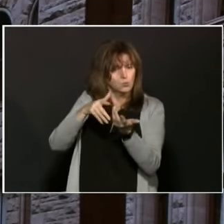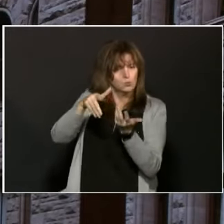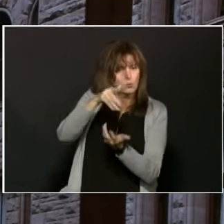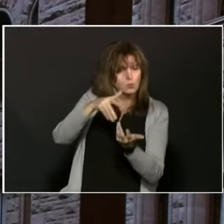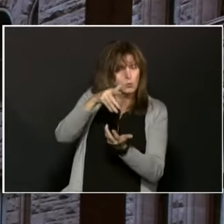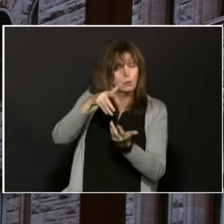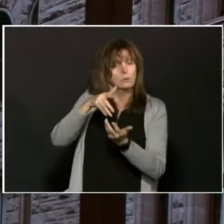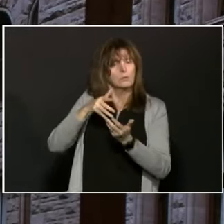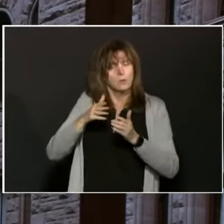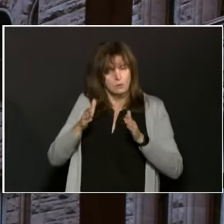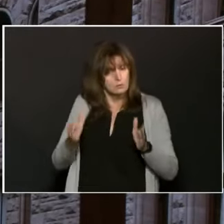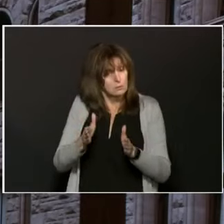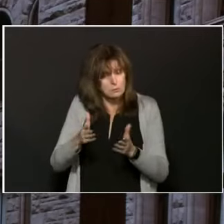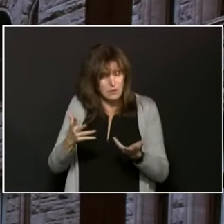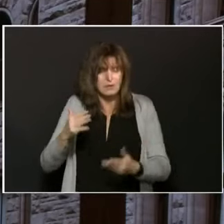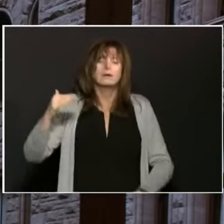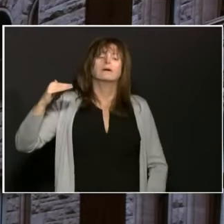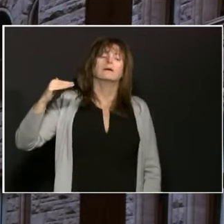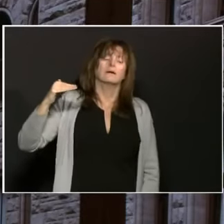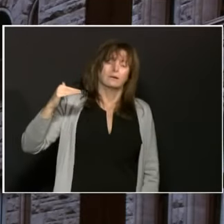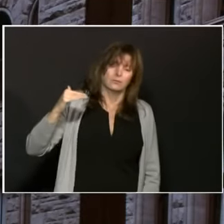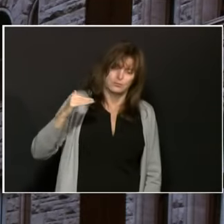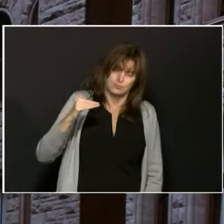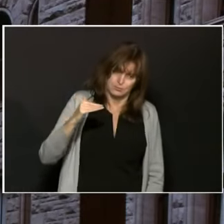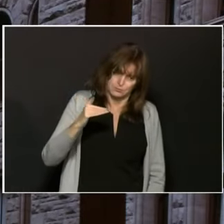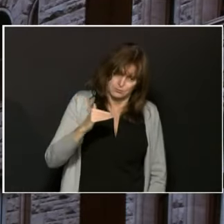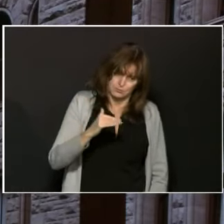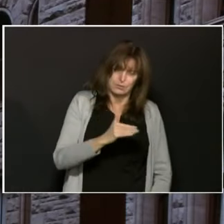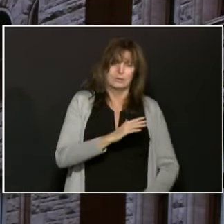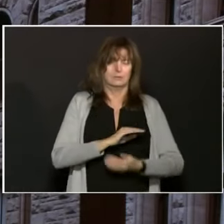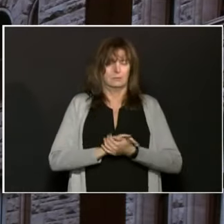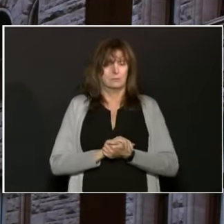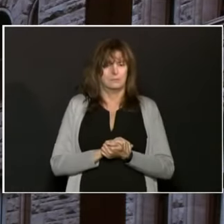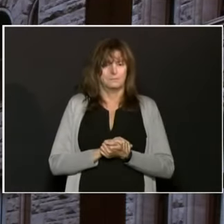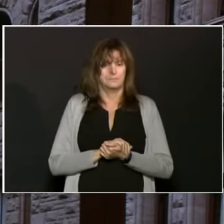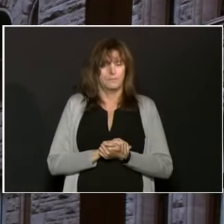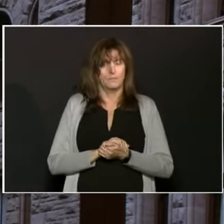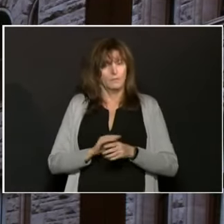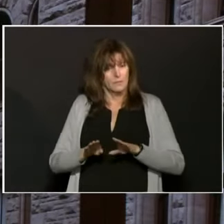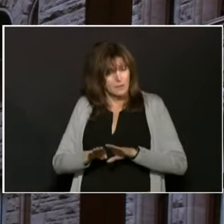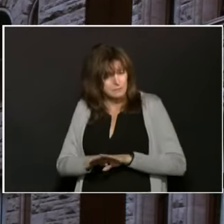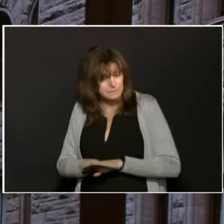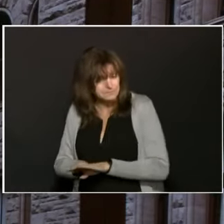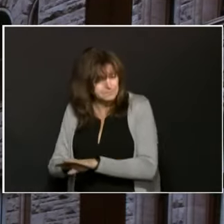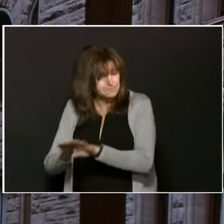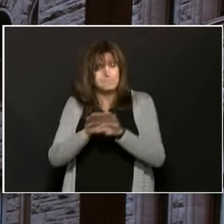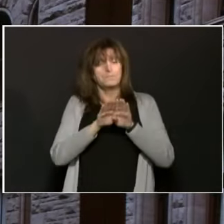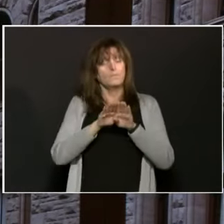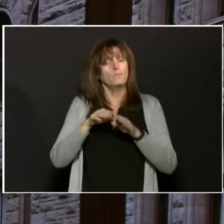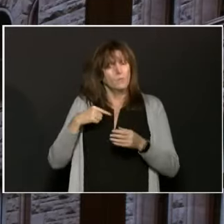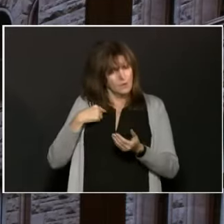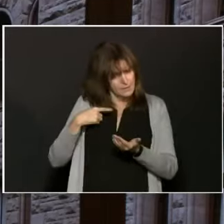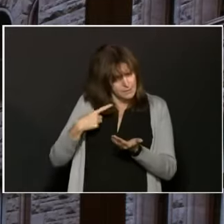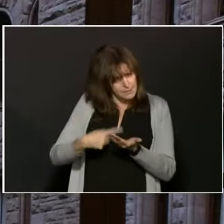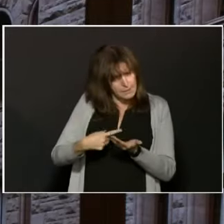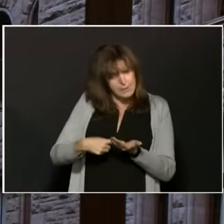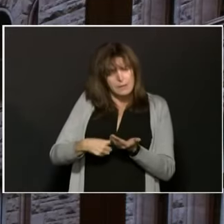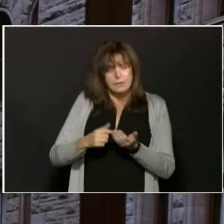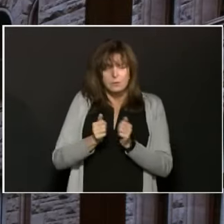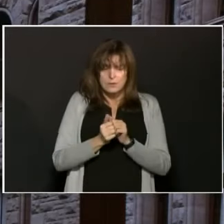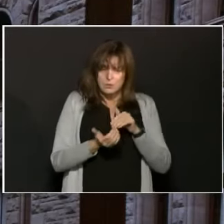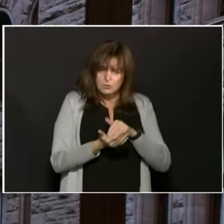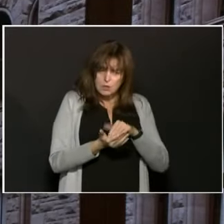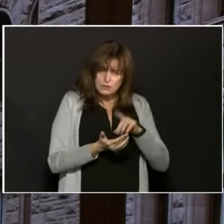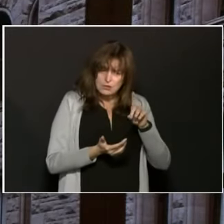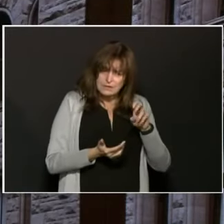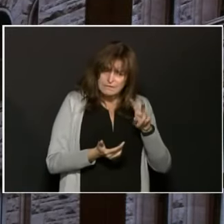And we're having discussions also with those in the lockdown, doctors Lowe and DeVille, to say what else could